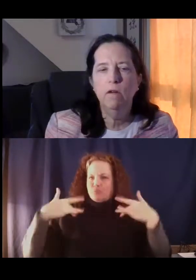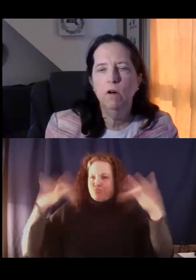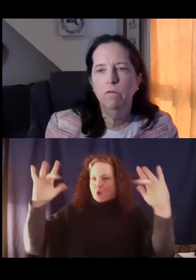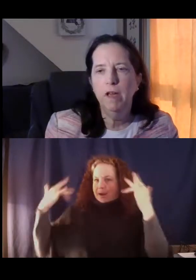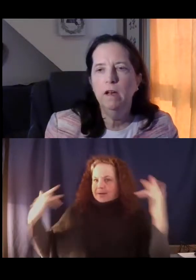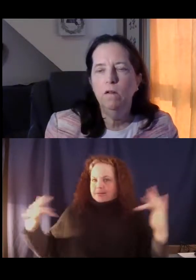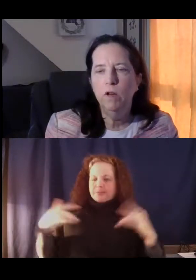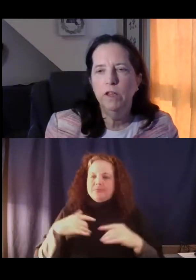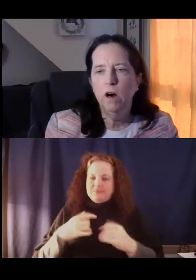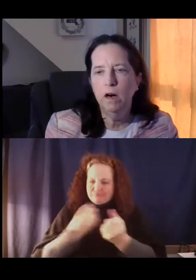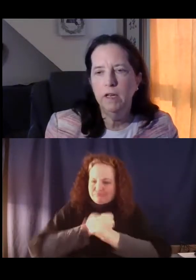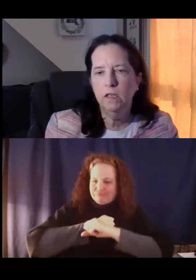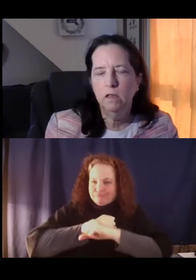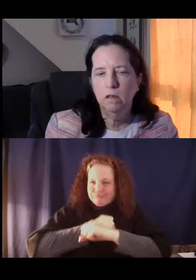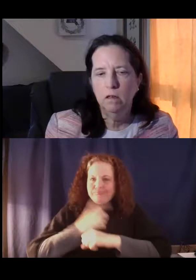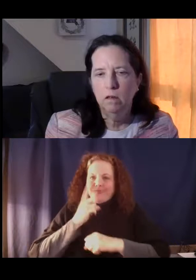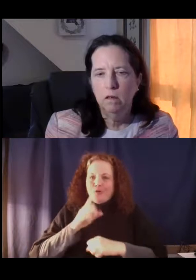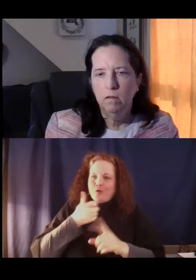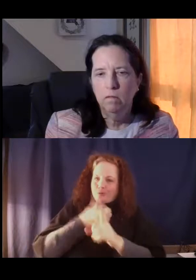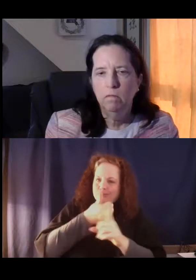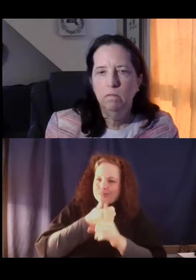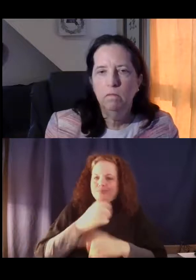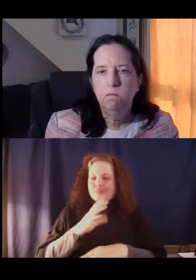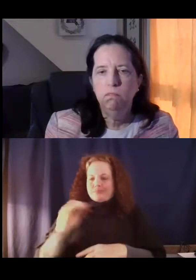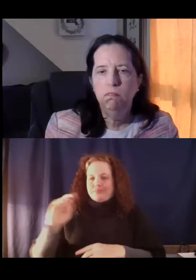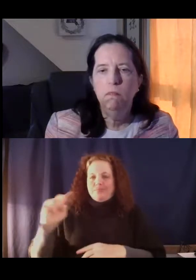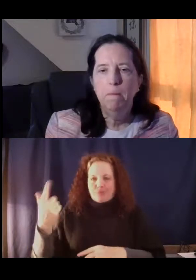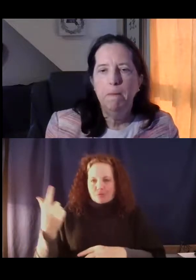mitt that will fit with the harness.